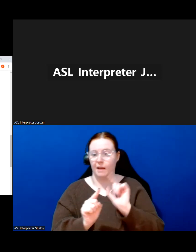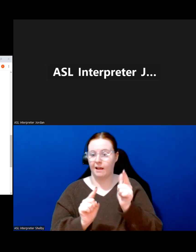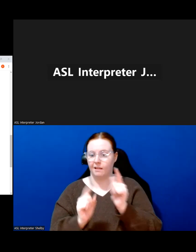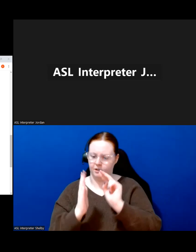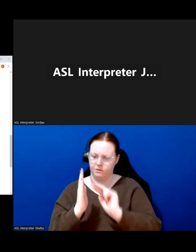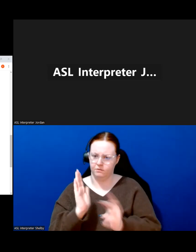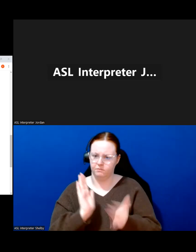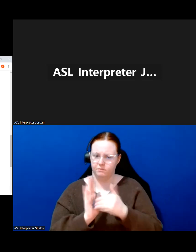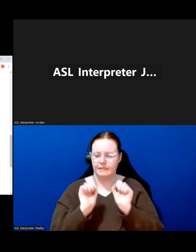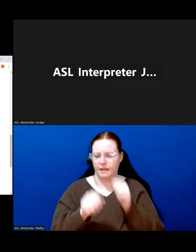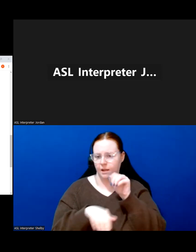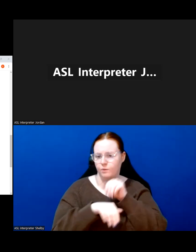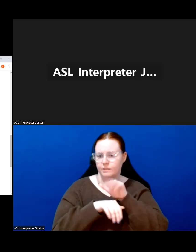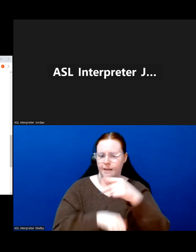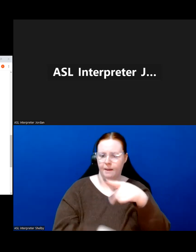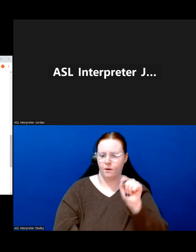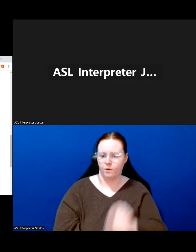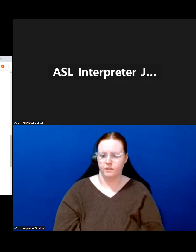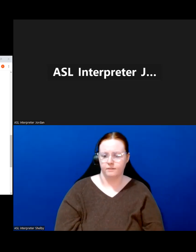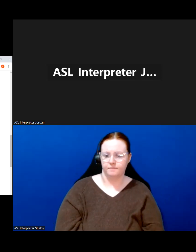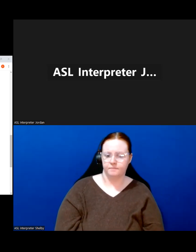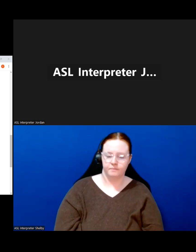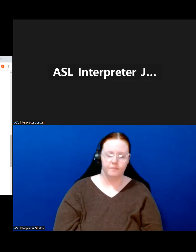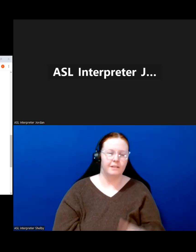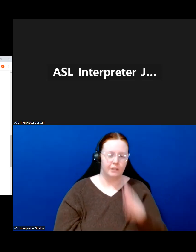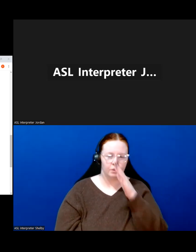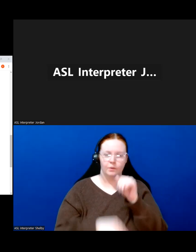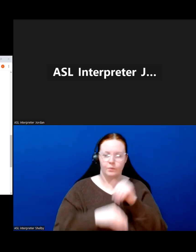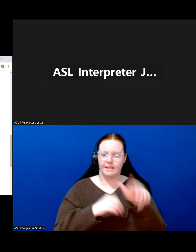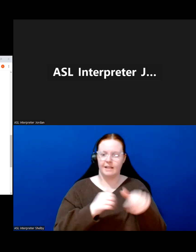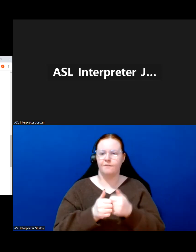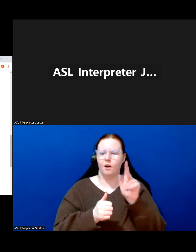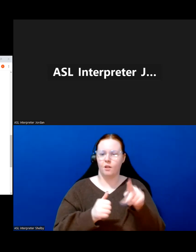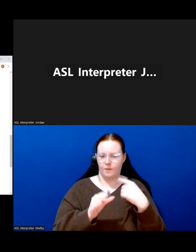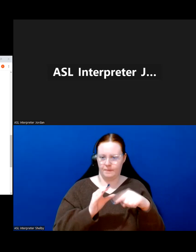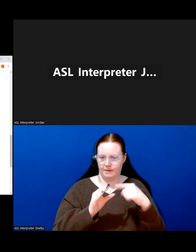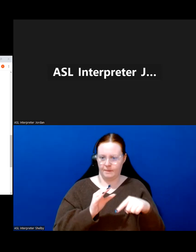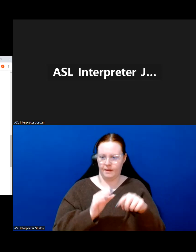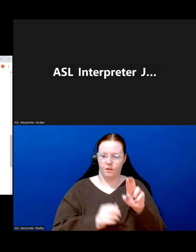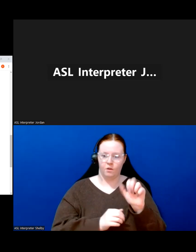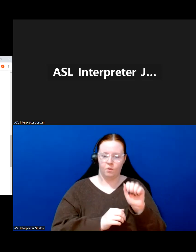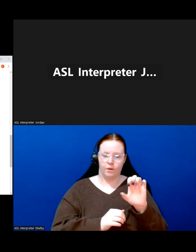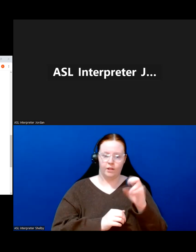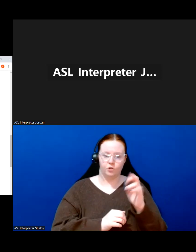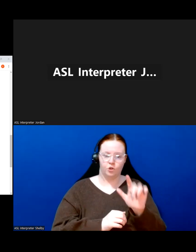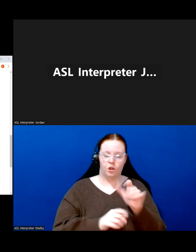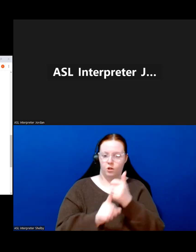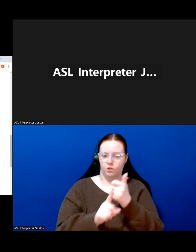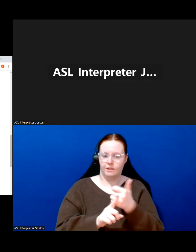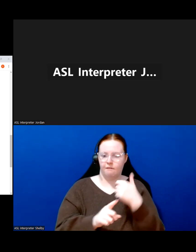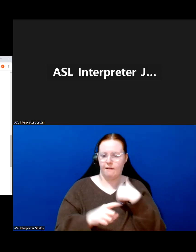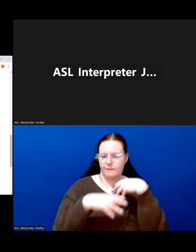it as well. We'll be sending a follow-up email. Rachel's going to do a little